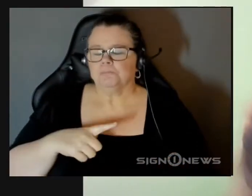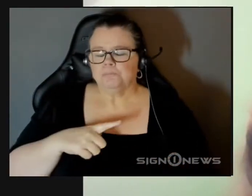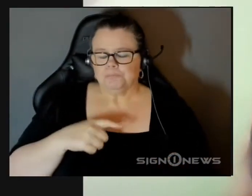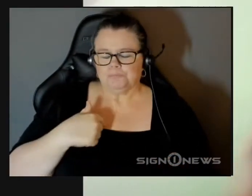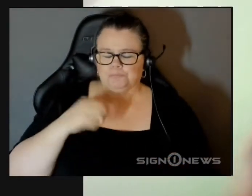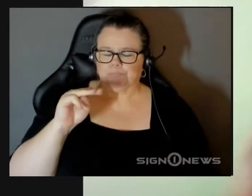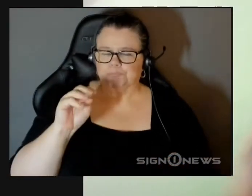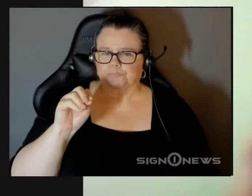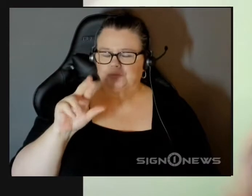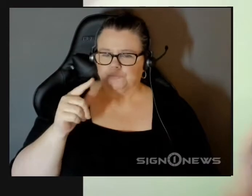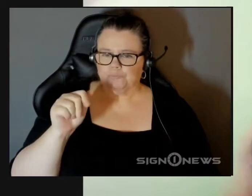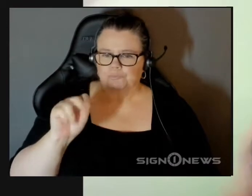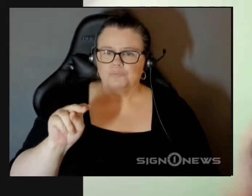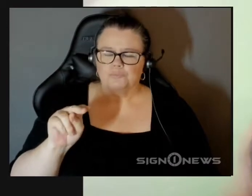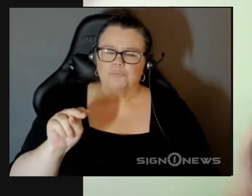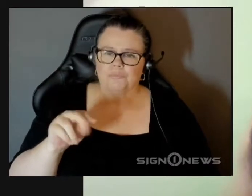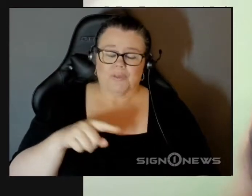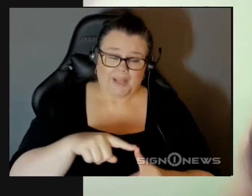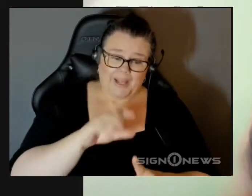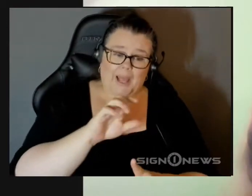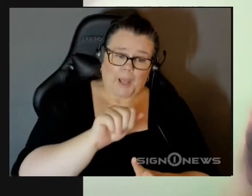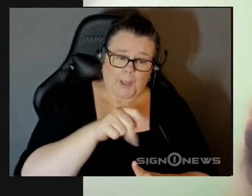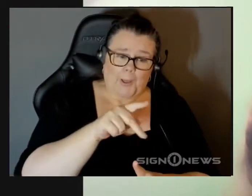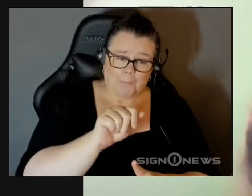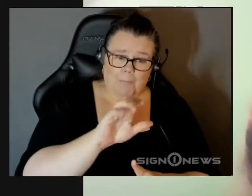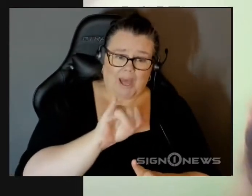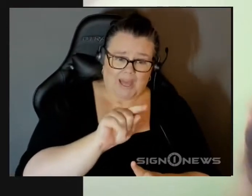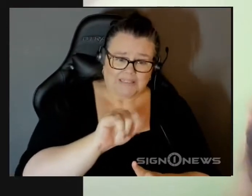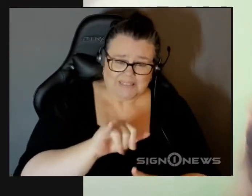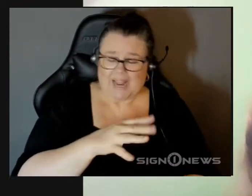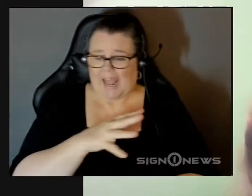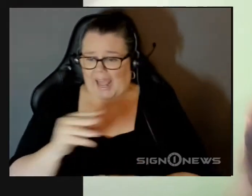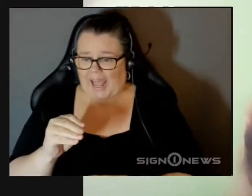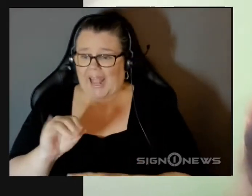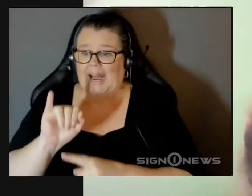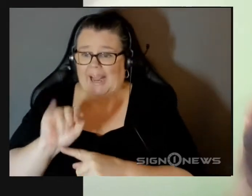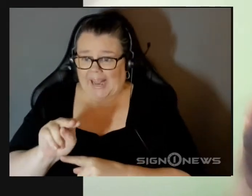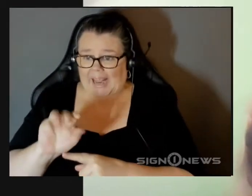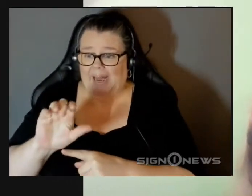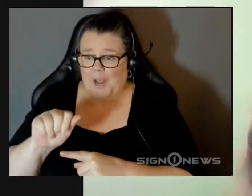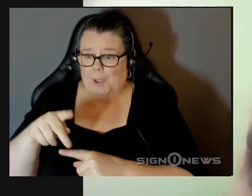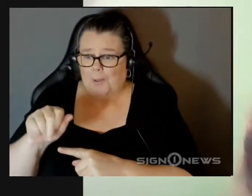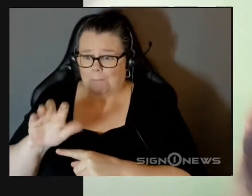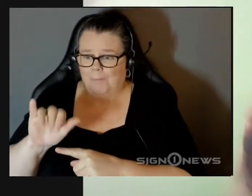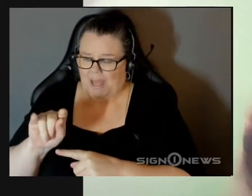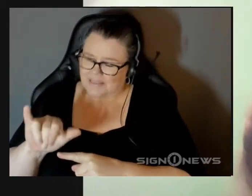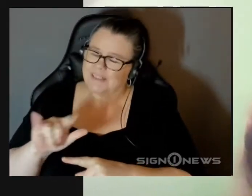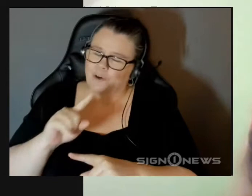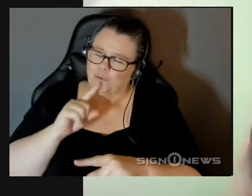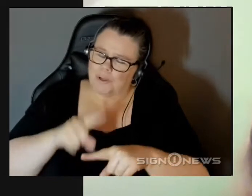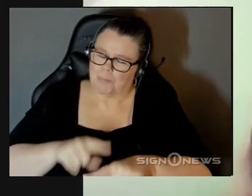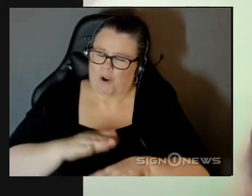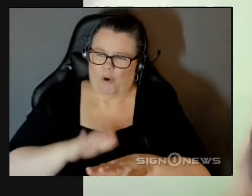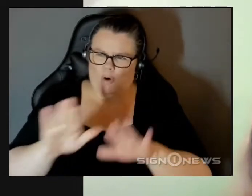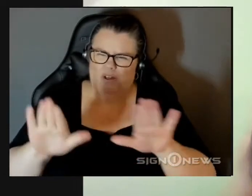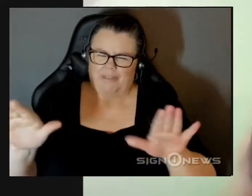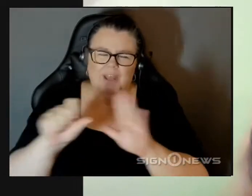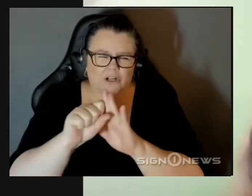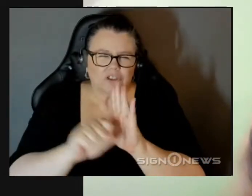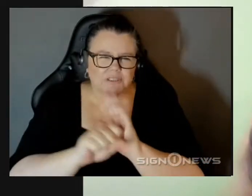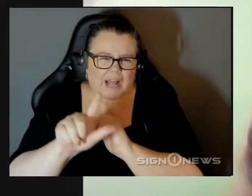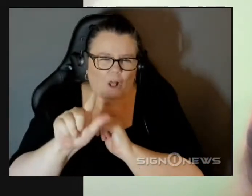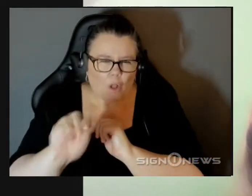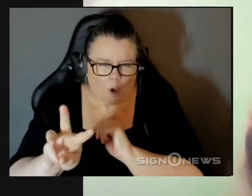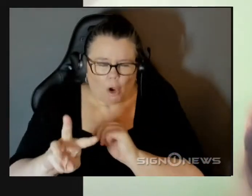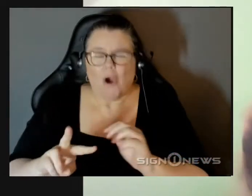to be defined specifically, but whatever state law that is in there. But usually what you're talking about is the ability to perform a certain kind of